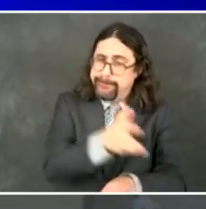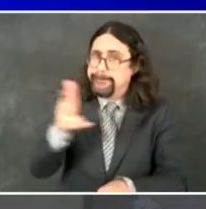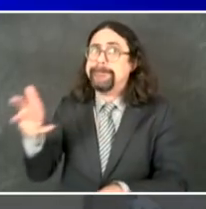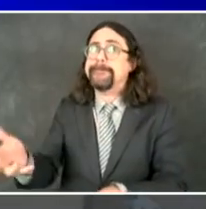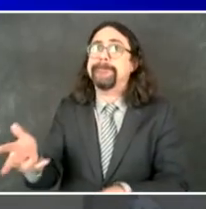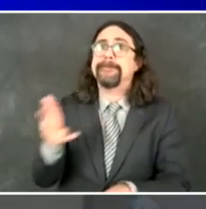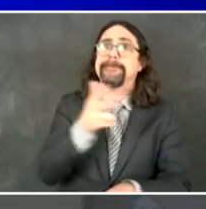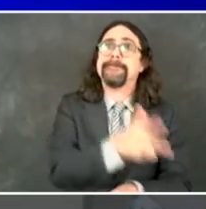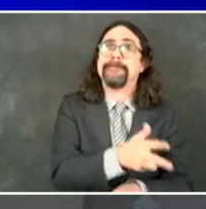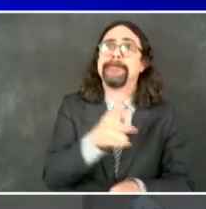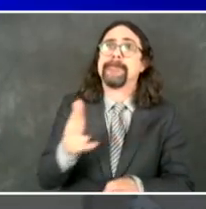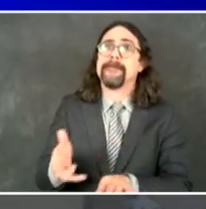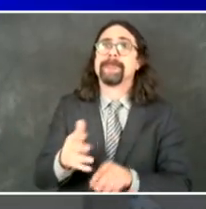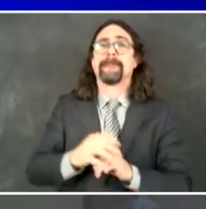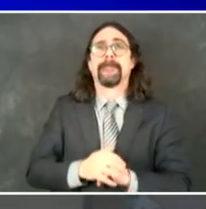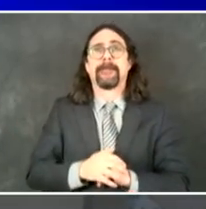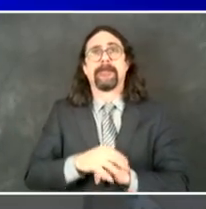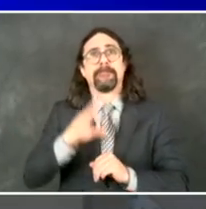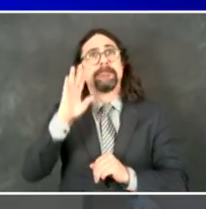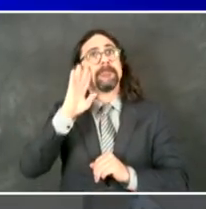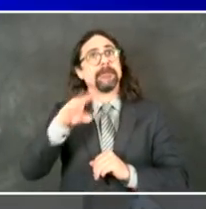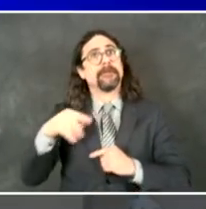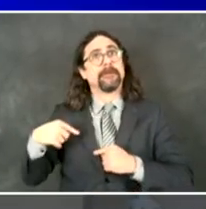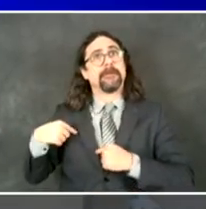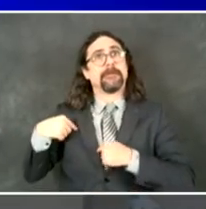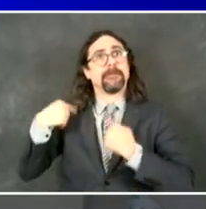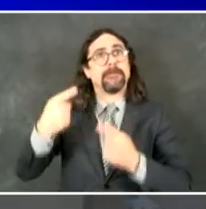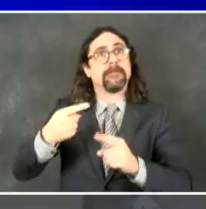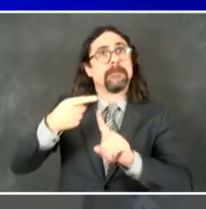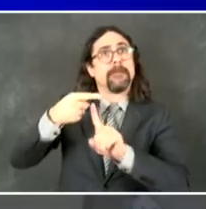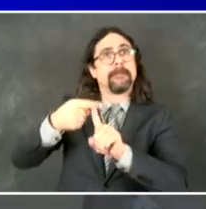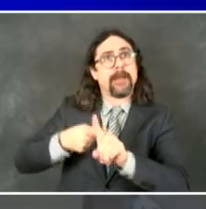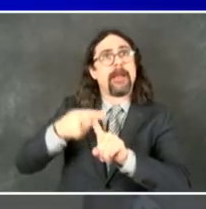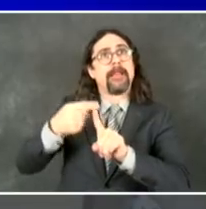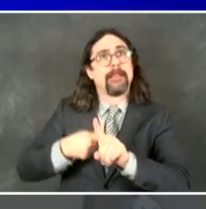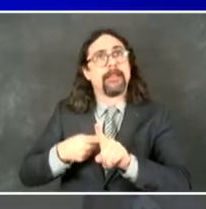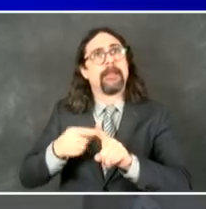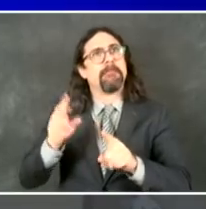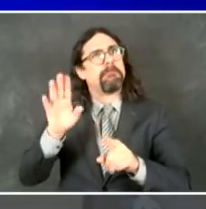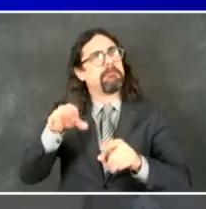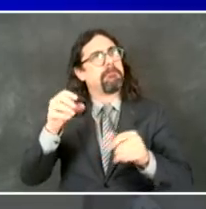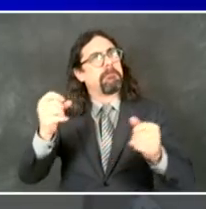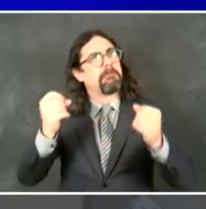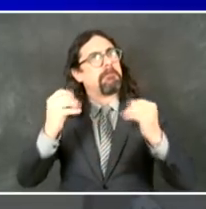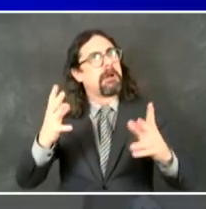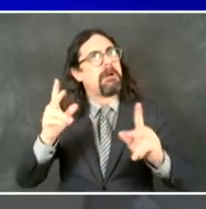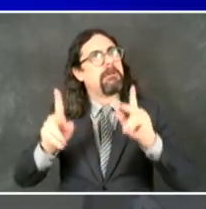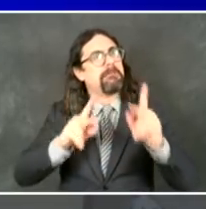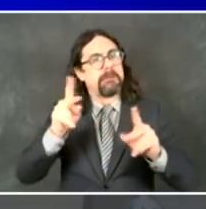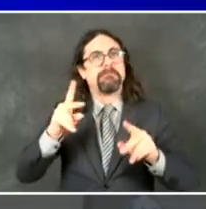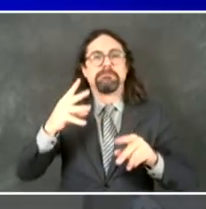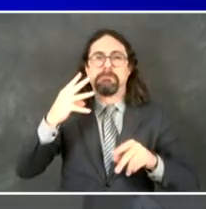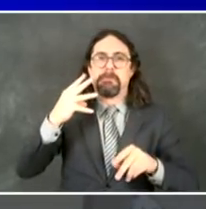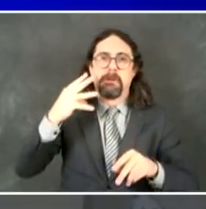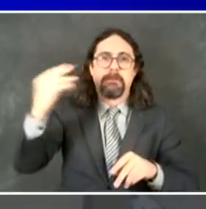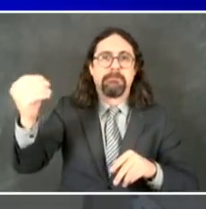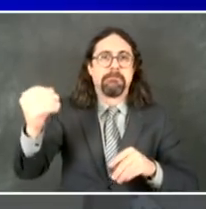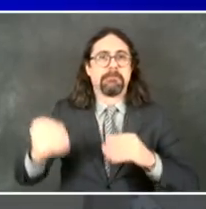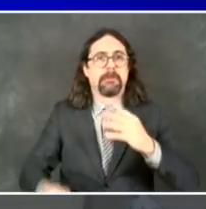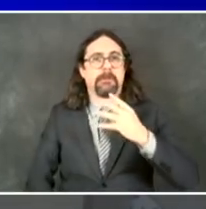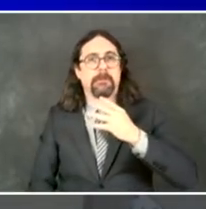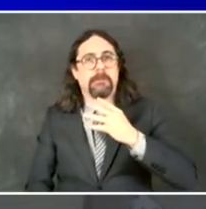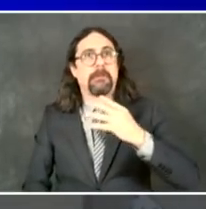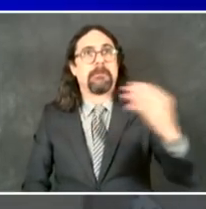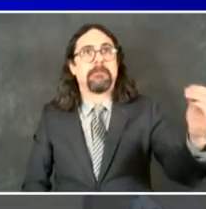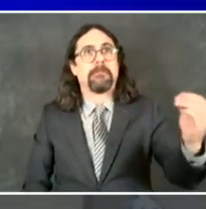businesses closed, et cetera, that the reality why we need alternate side parking to begin with has been altered fundamentally. So we've